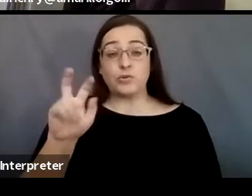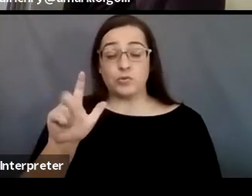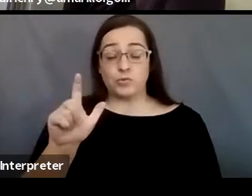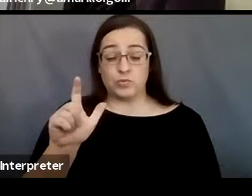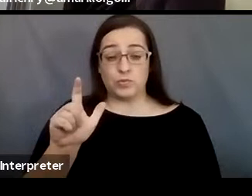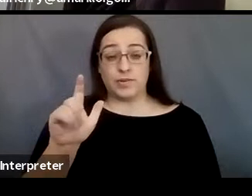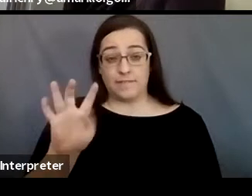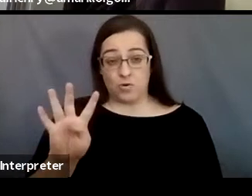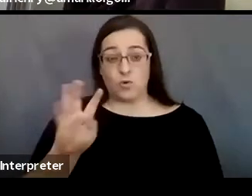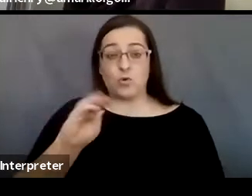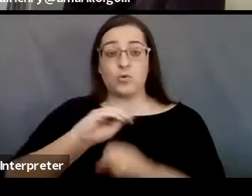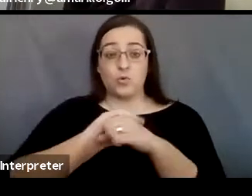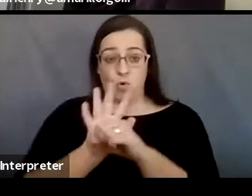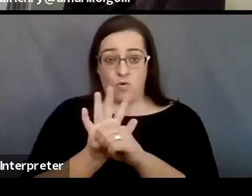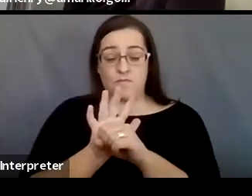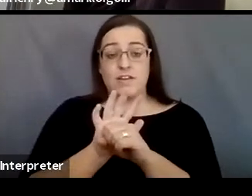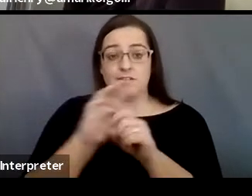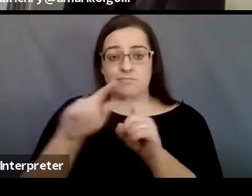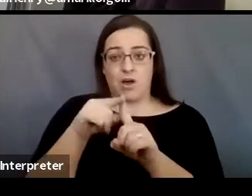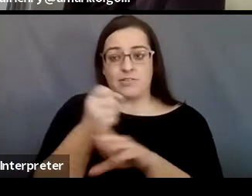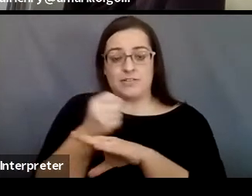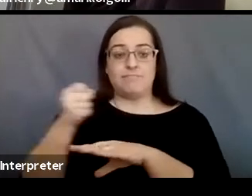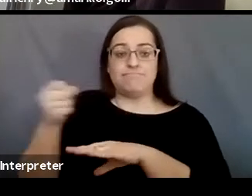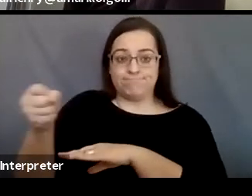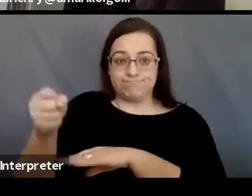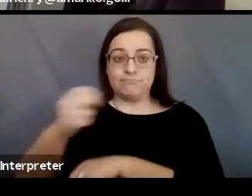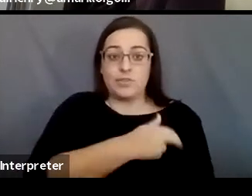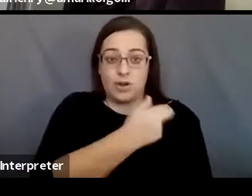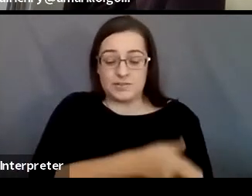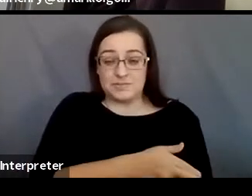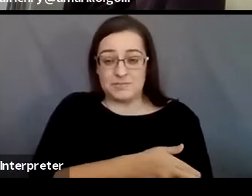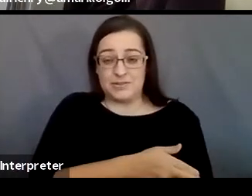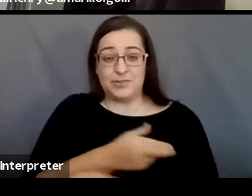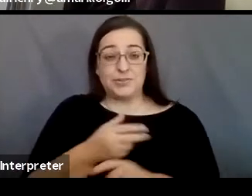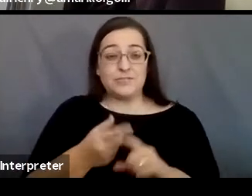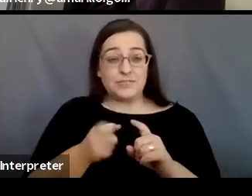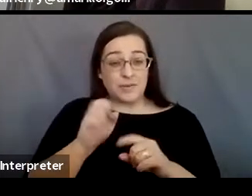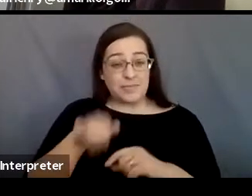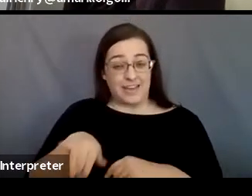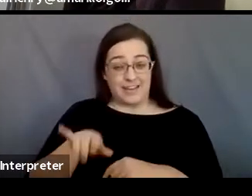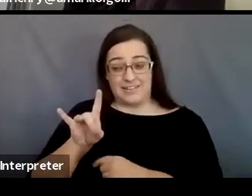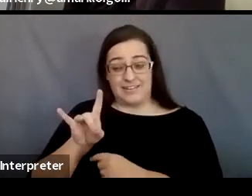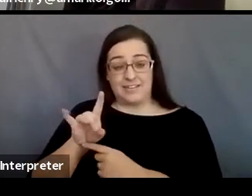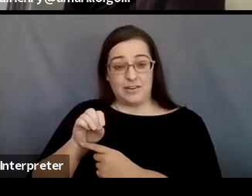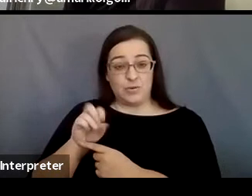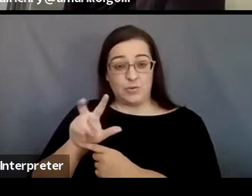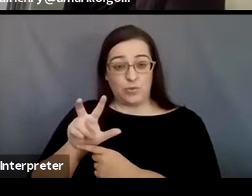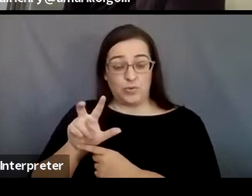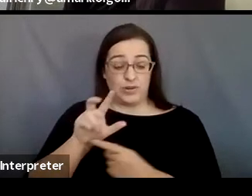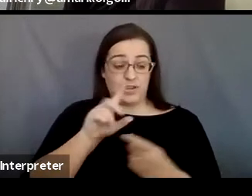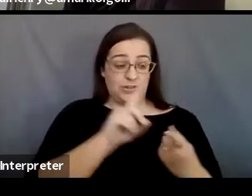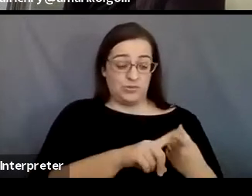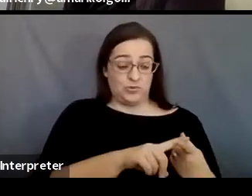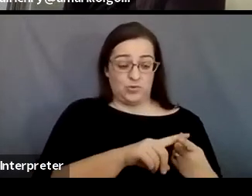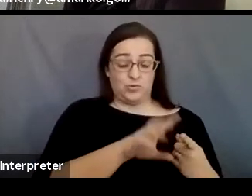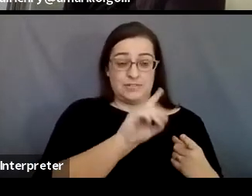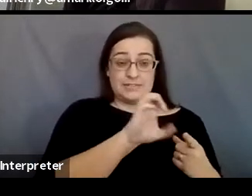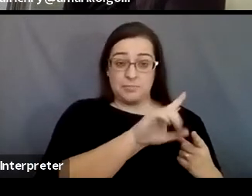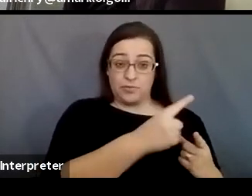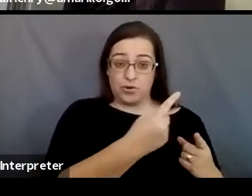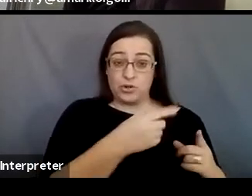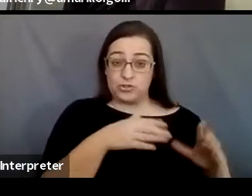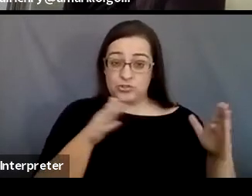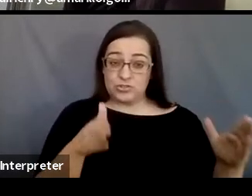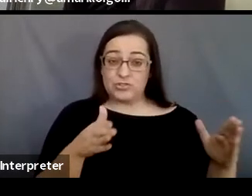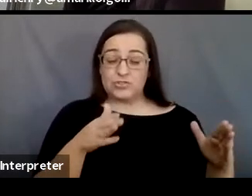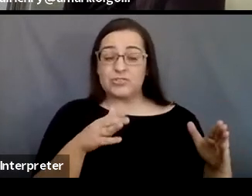424 COVID admissions. That's 424 out of that 803 from August 1st to December 1st. And out of